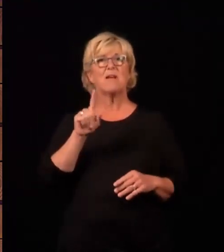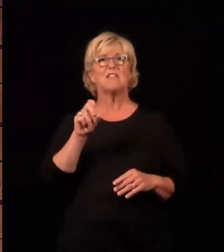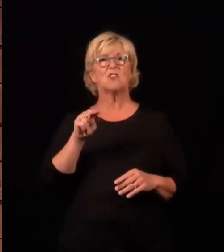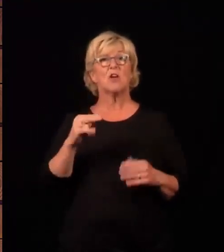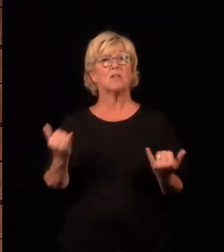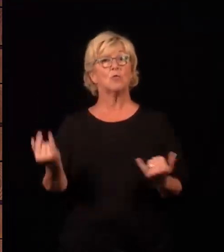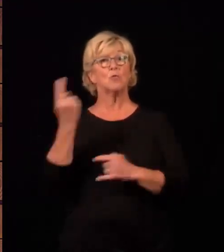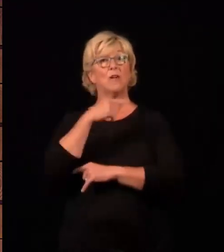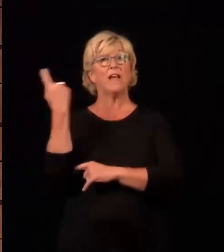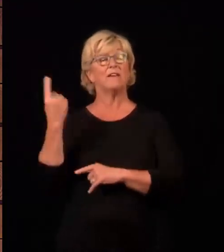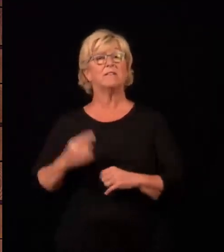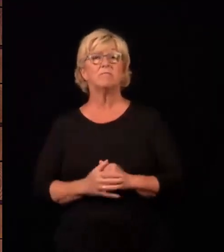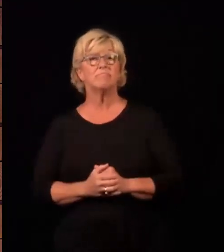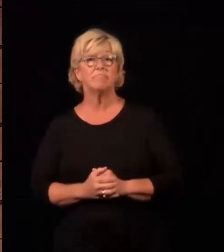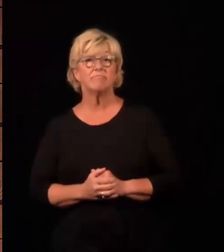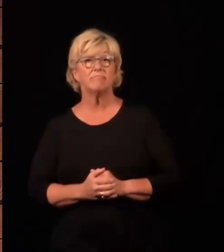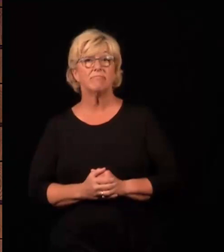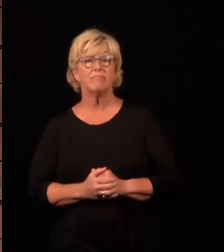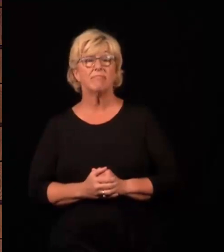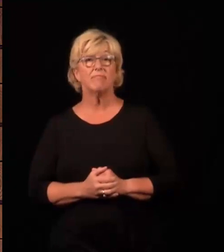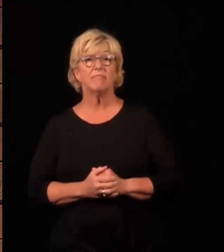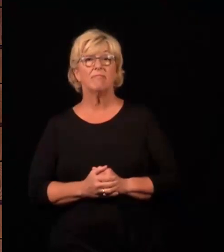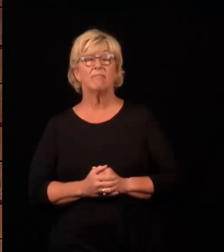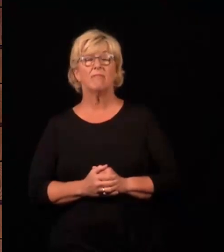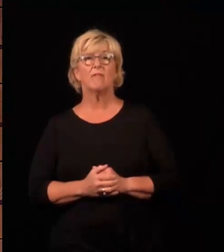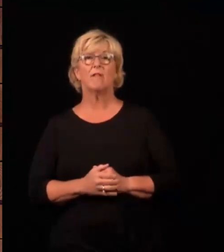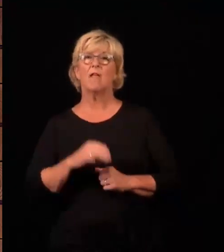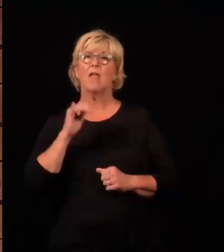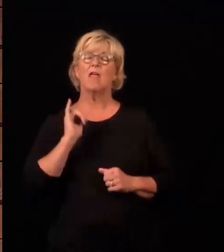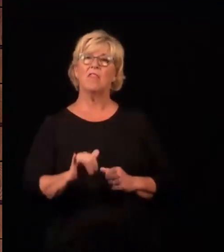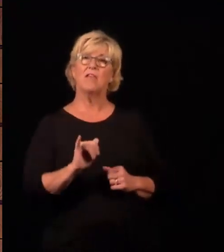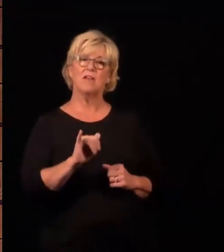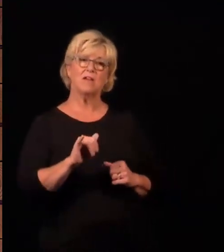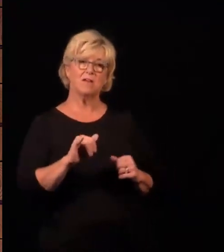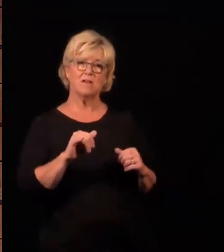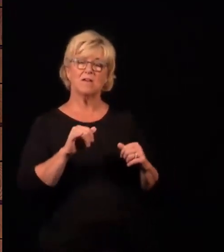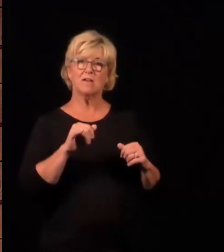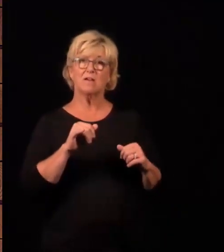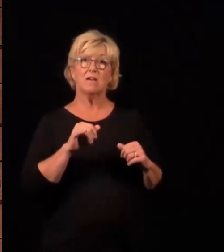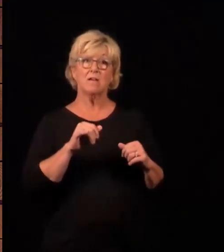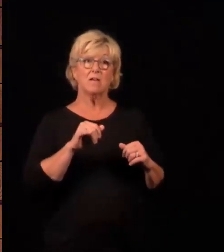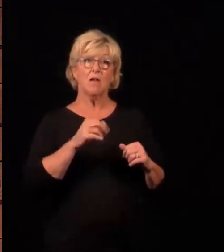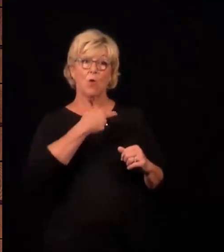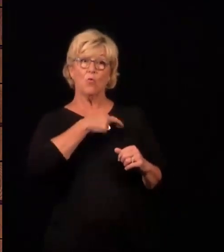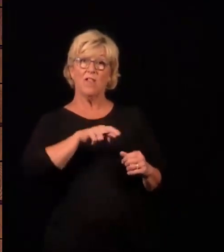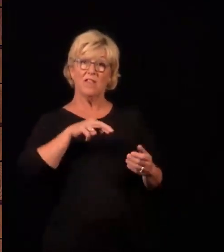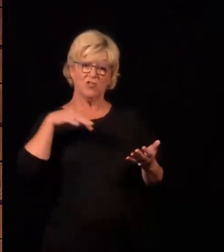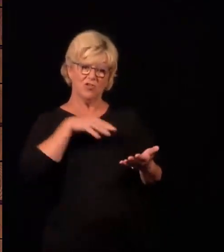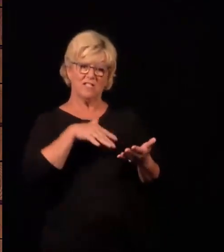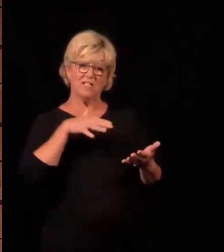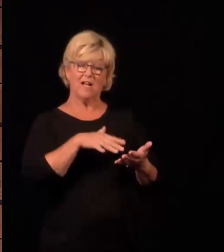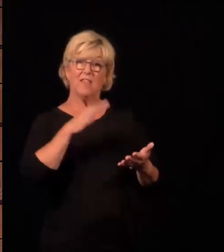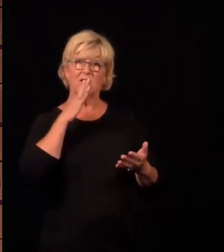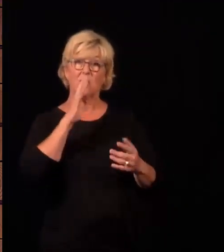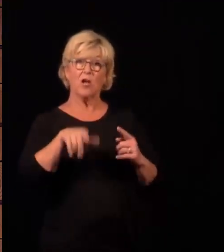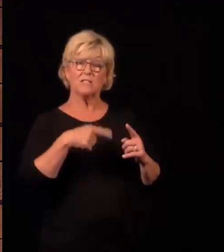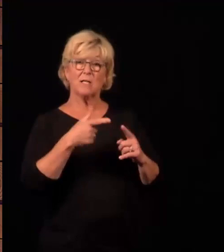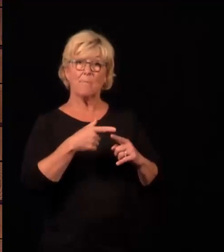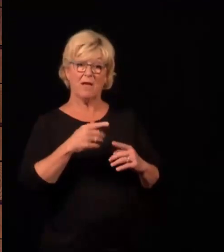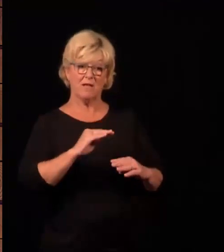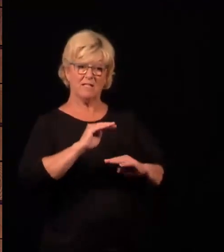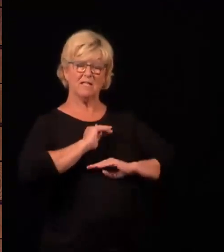today. Because there is a theological root to contentment, and you can find it.